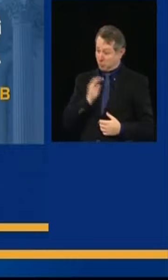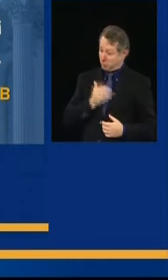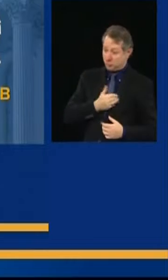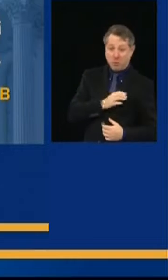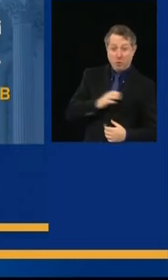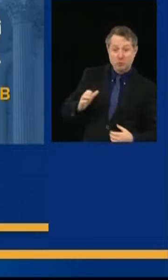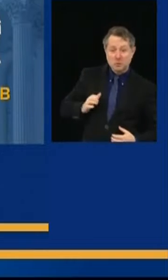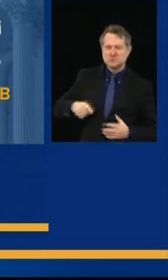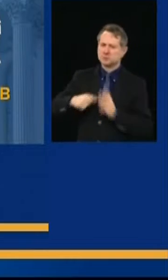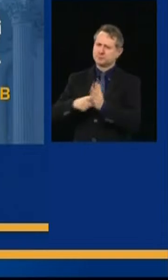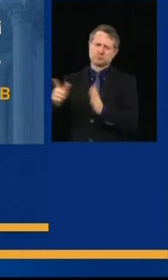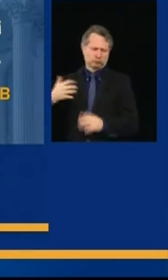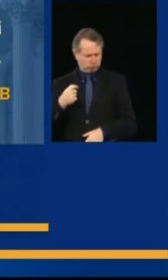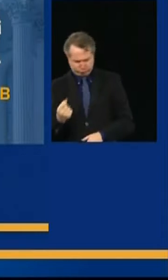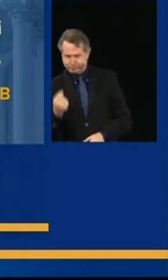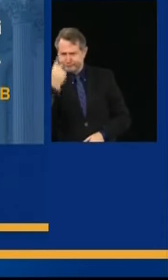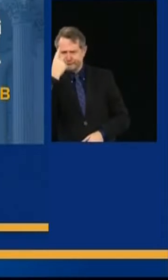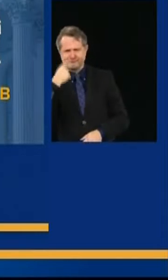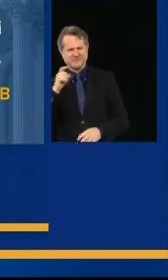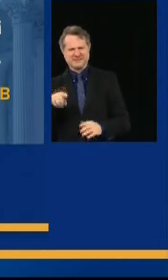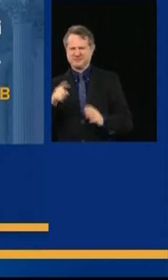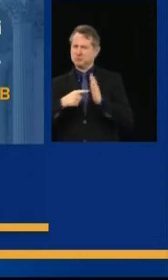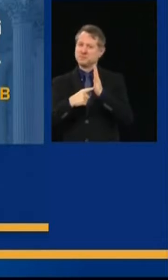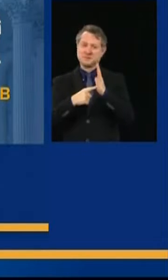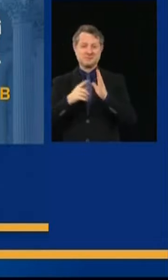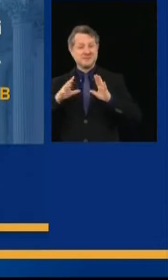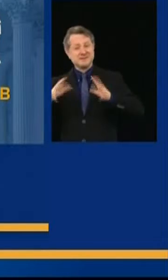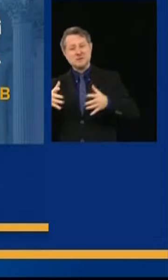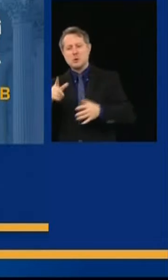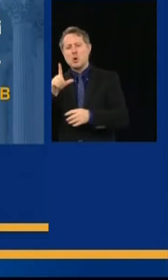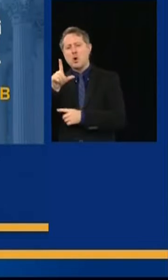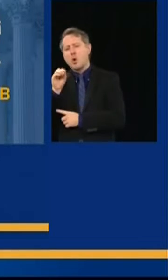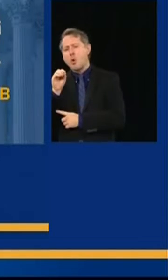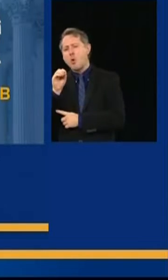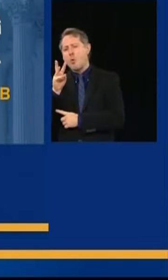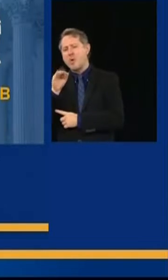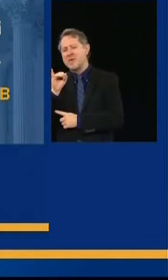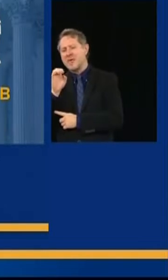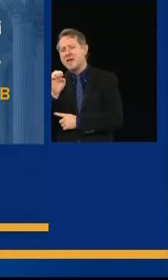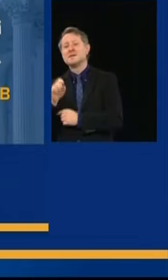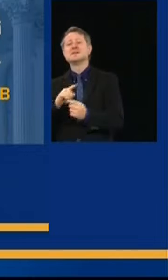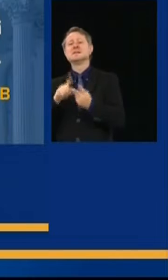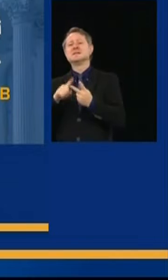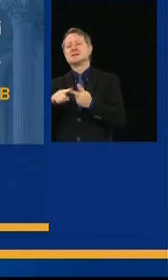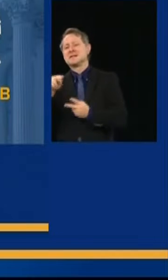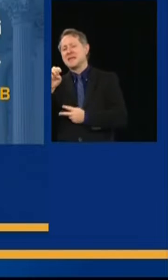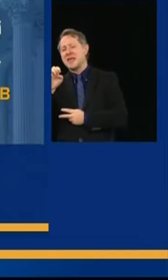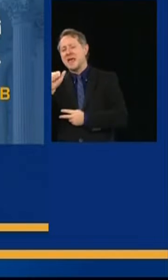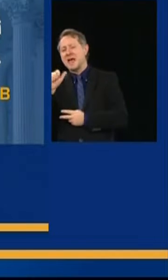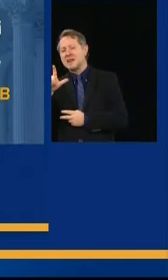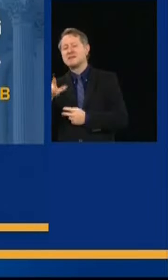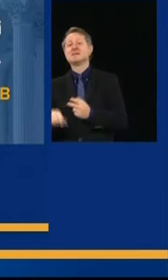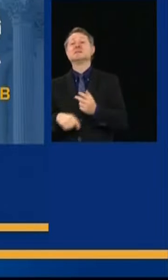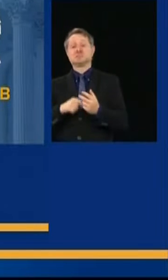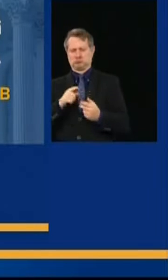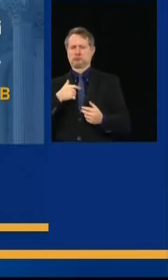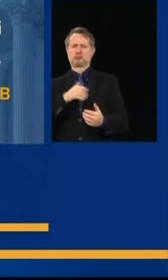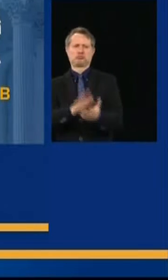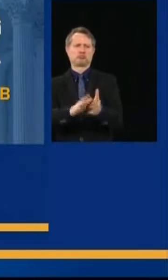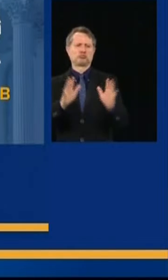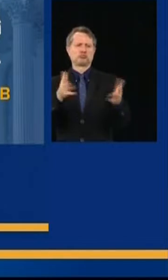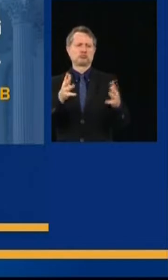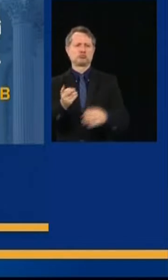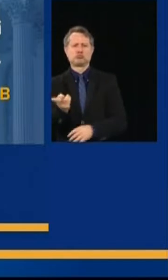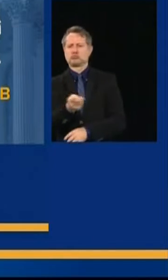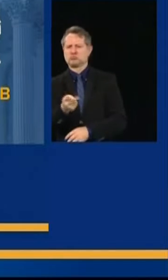in Representative Lowy and Representative Neal. I applaud them for putting it in. They have to make